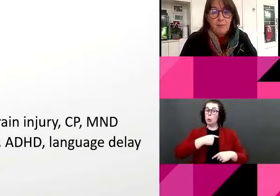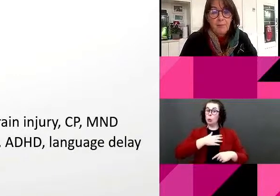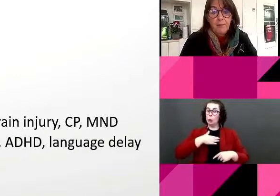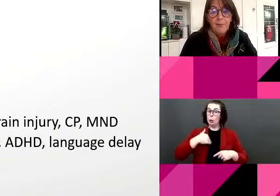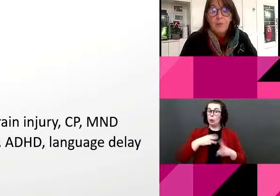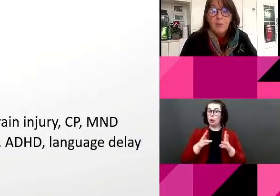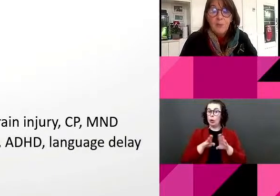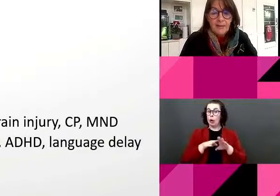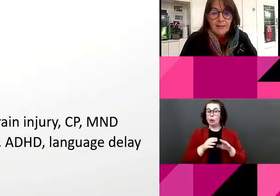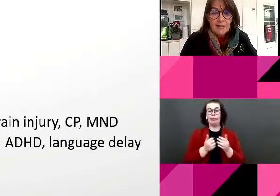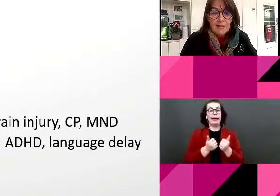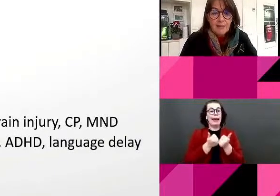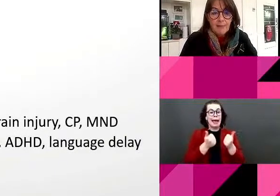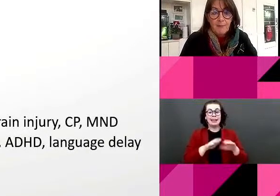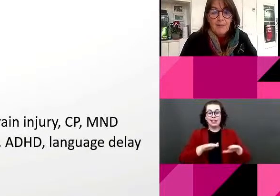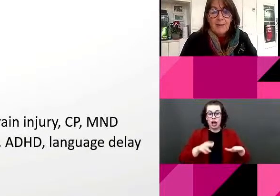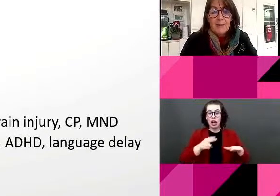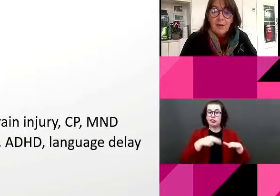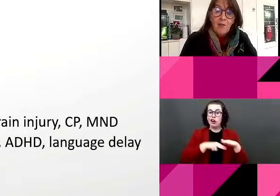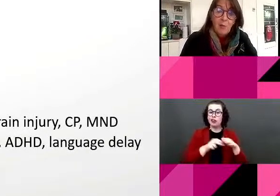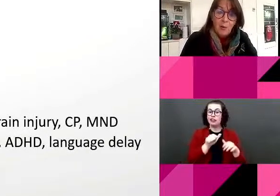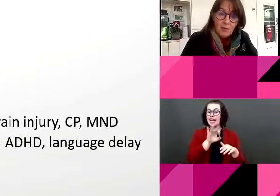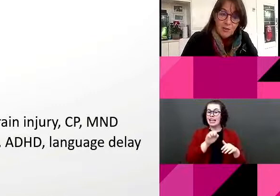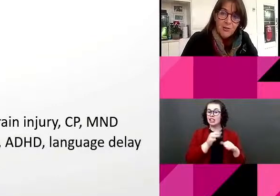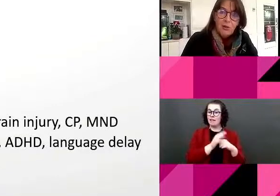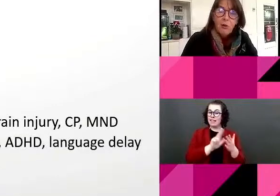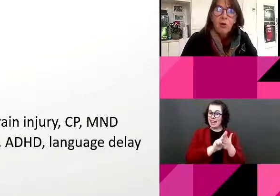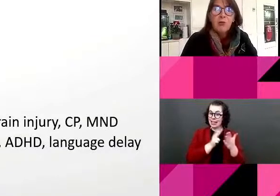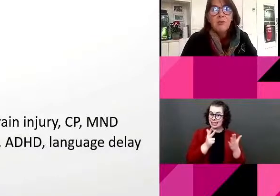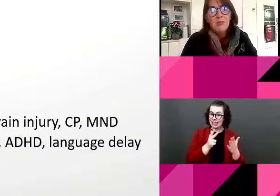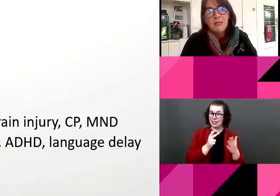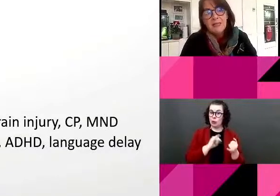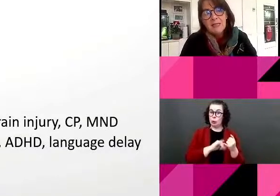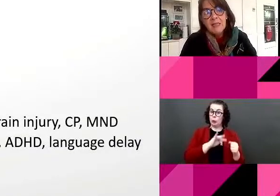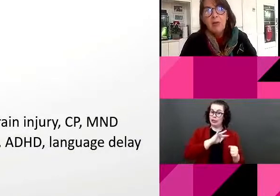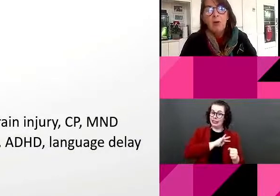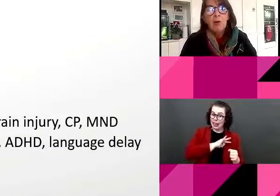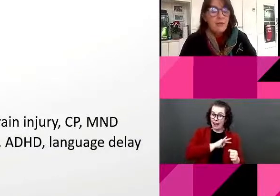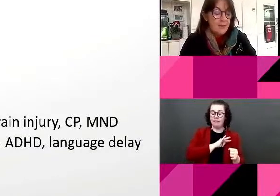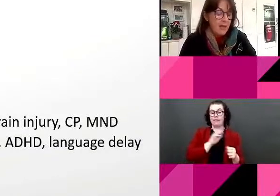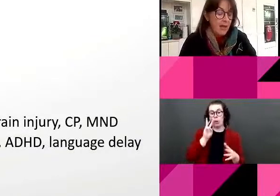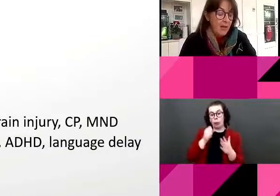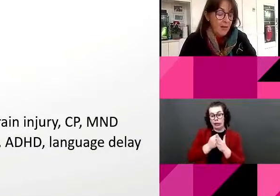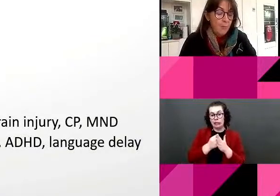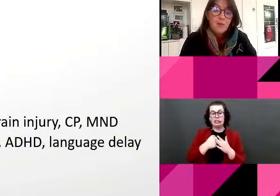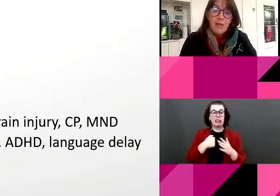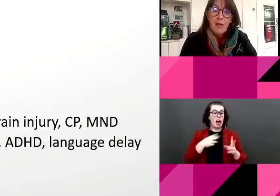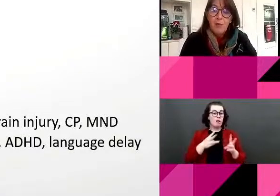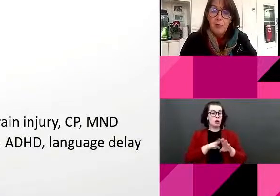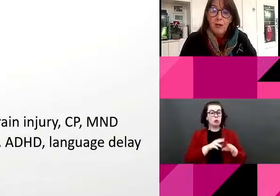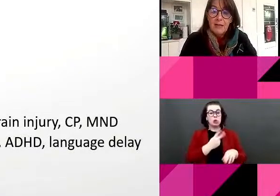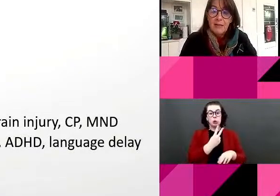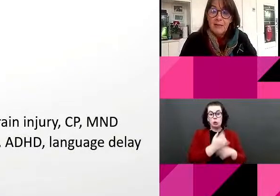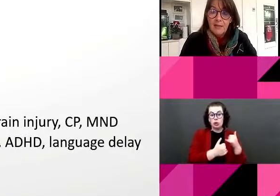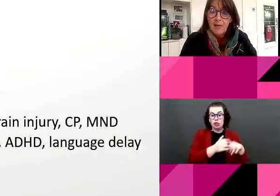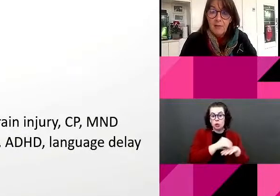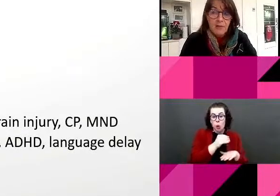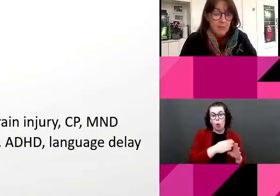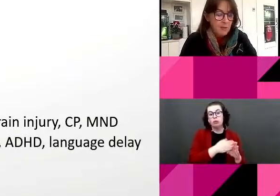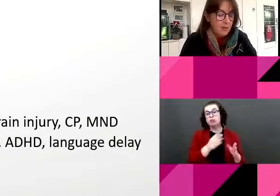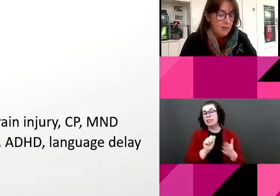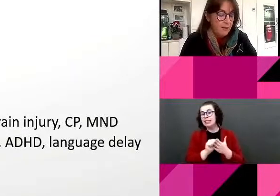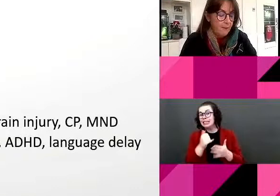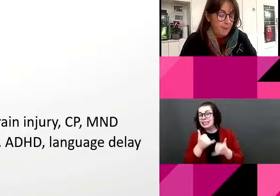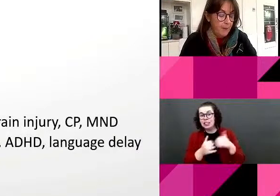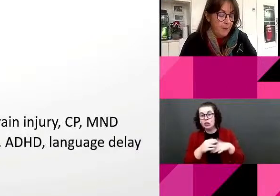18 who's a witness. So I've worked with 2-year-olds or 16-year-olds, and they would have a right to have